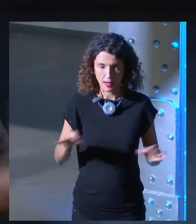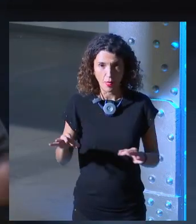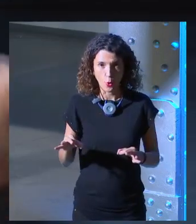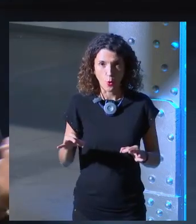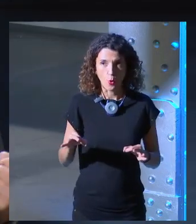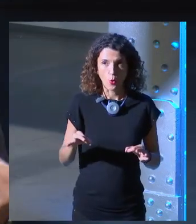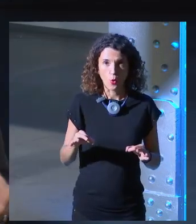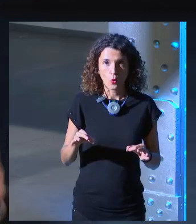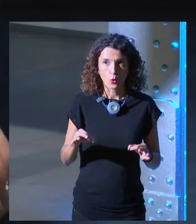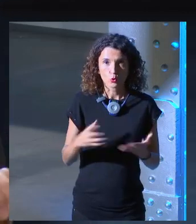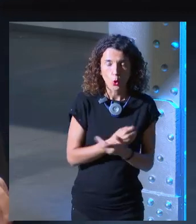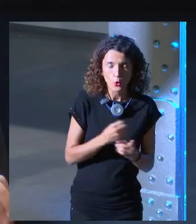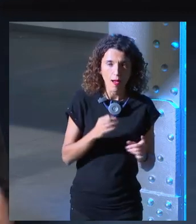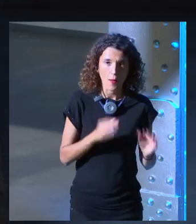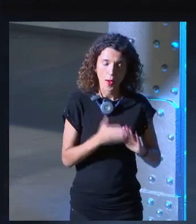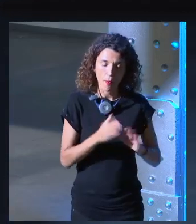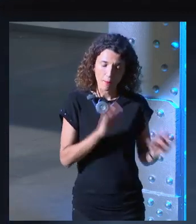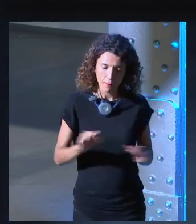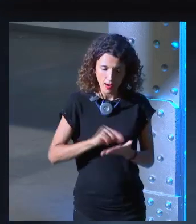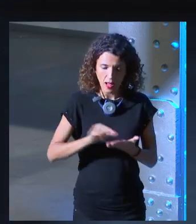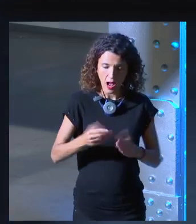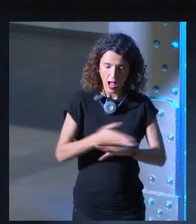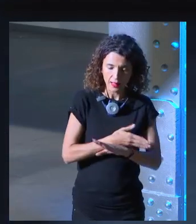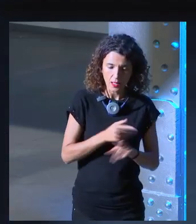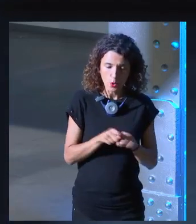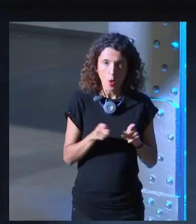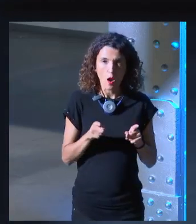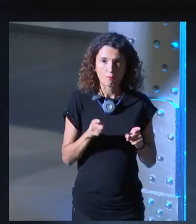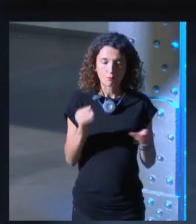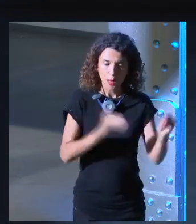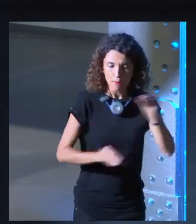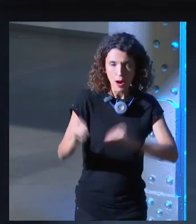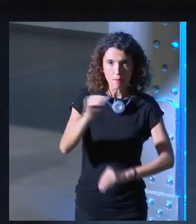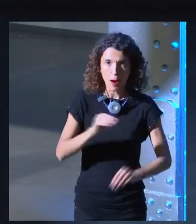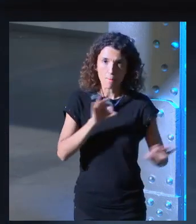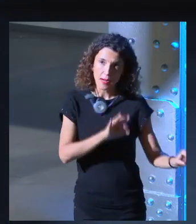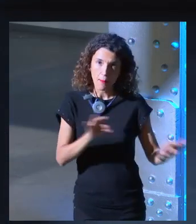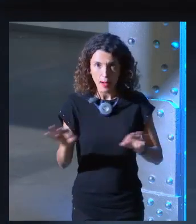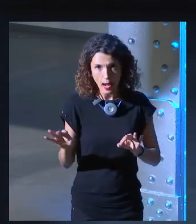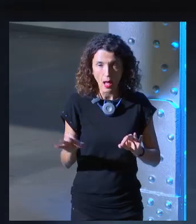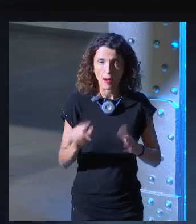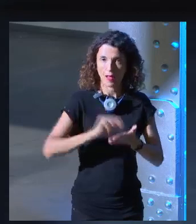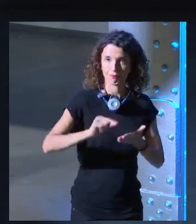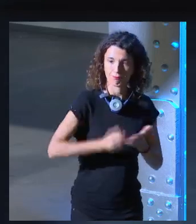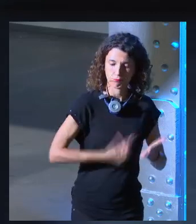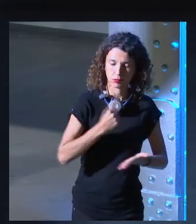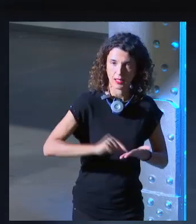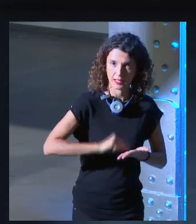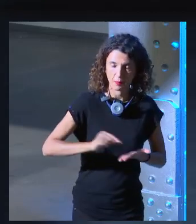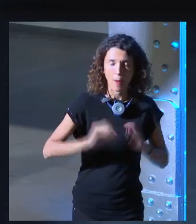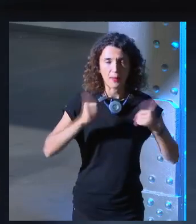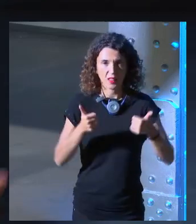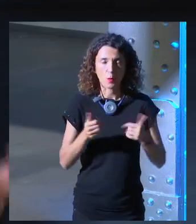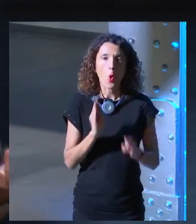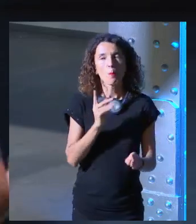do. You heat the fire to do the work, and it gets hotter and hotter, and at the beginning you have to tend it and be careful of it and make